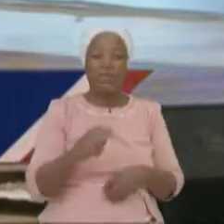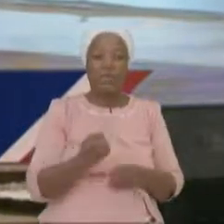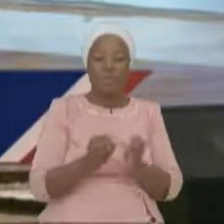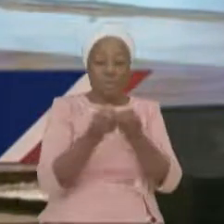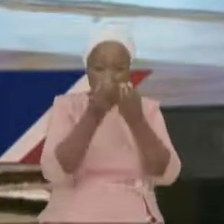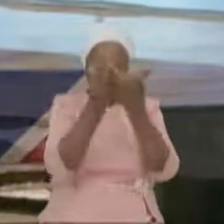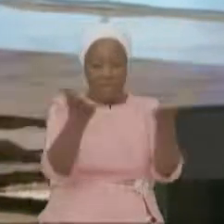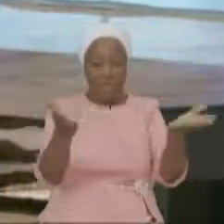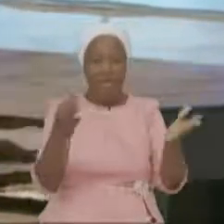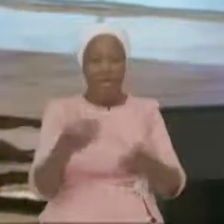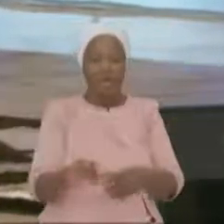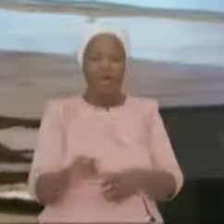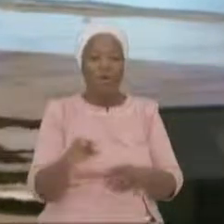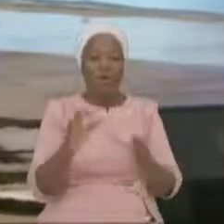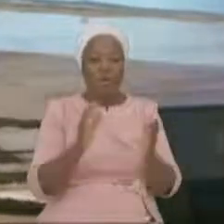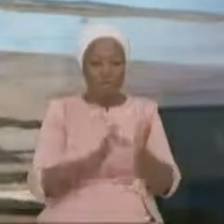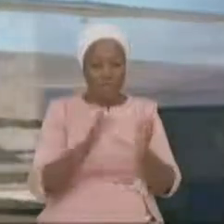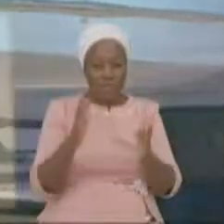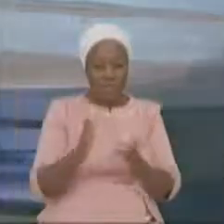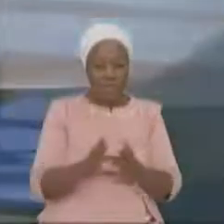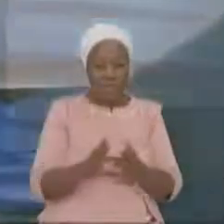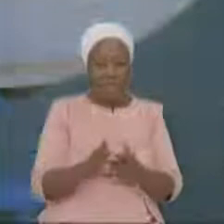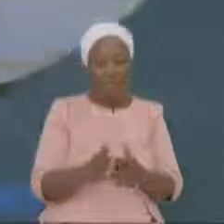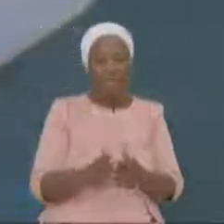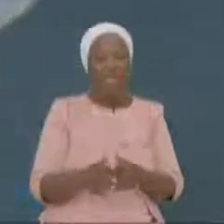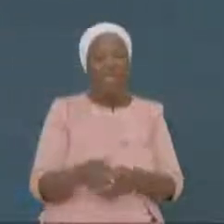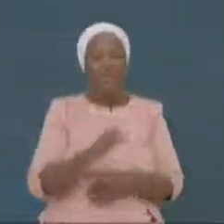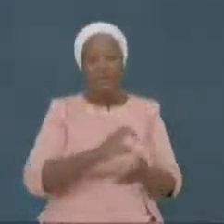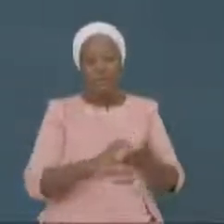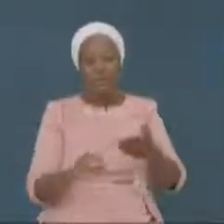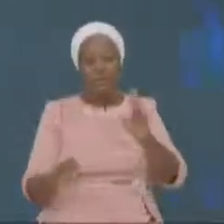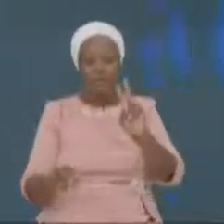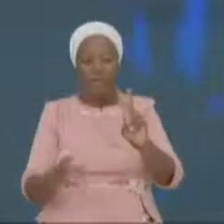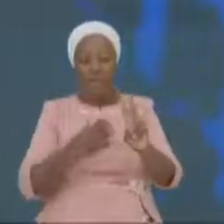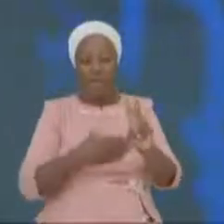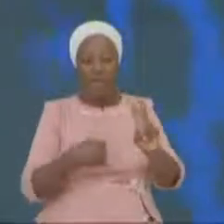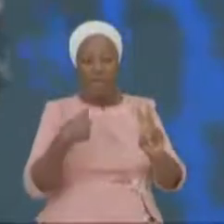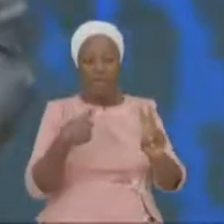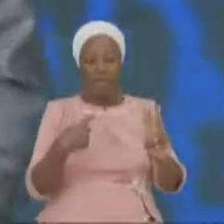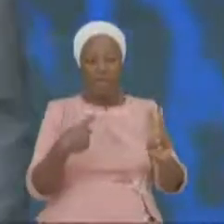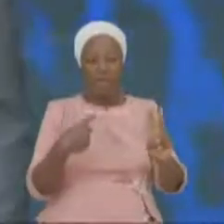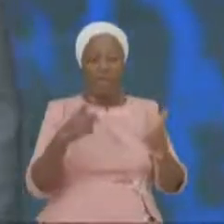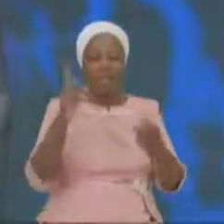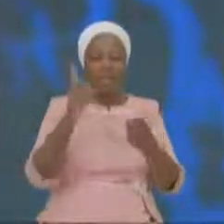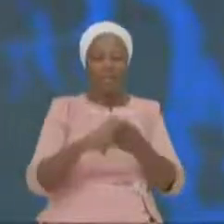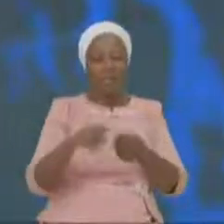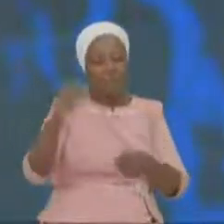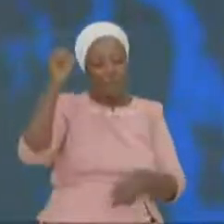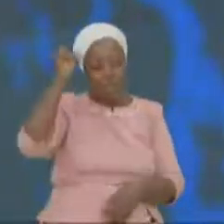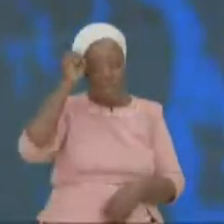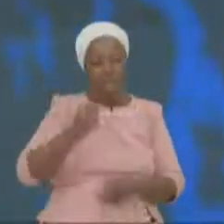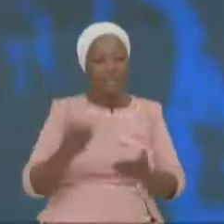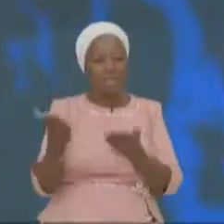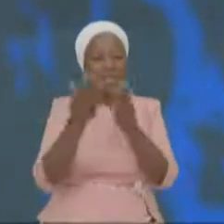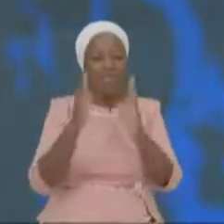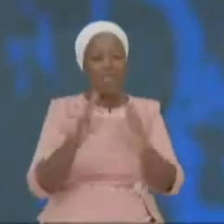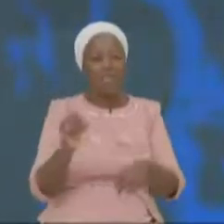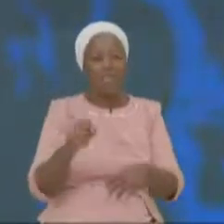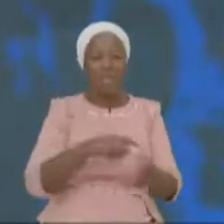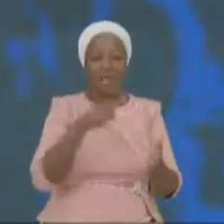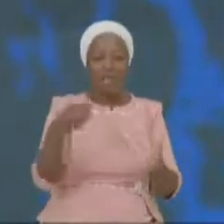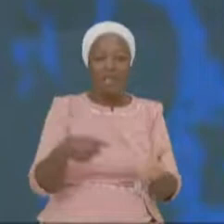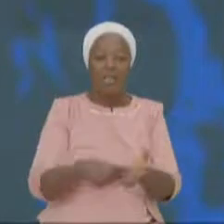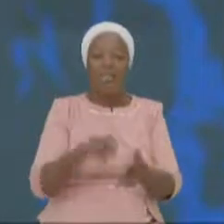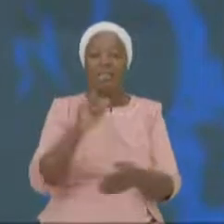Jesus. Verse 2, and said unto his servants,